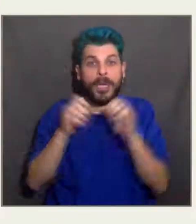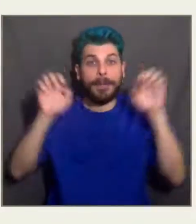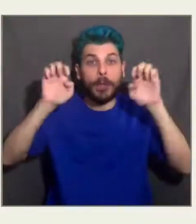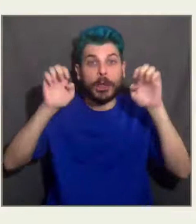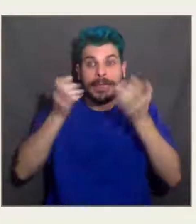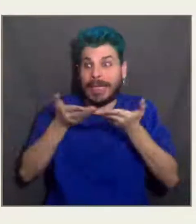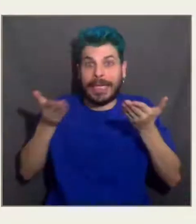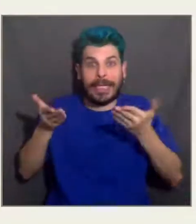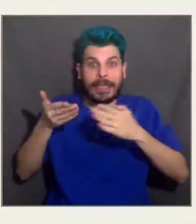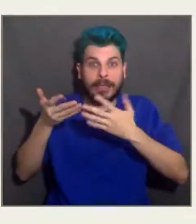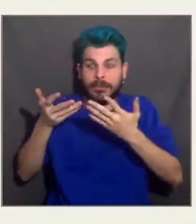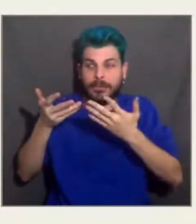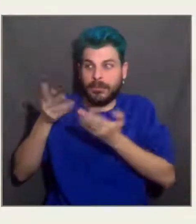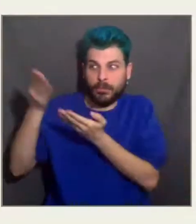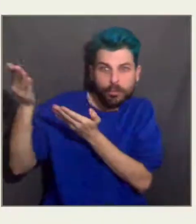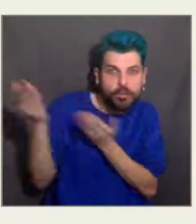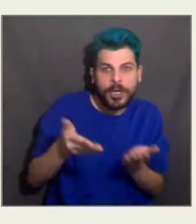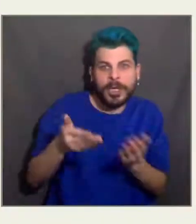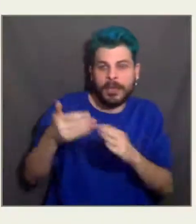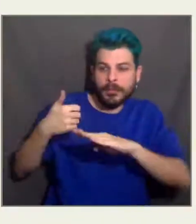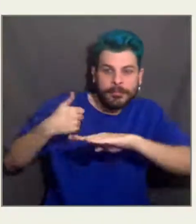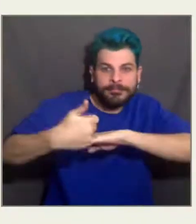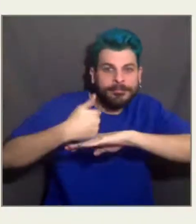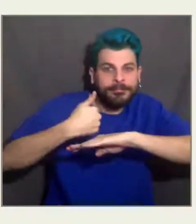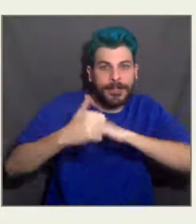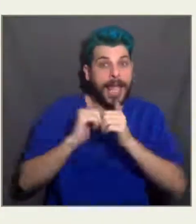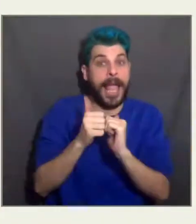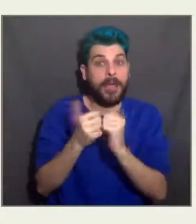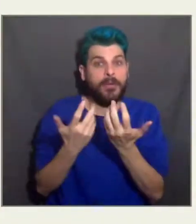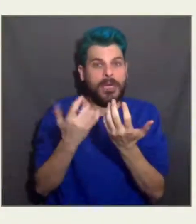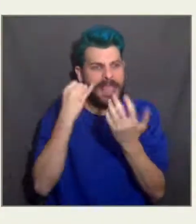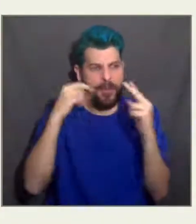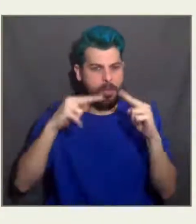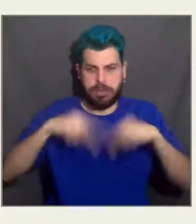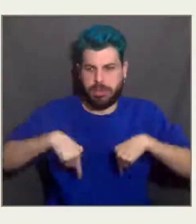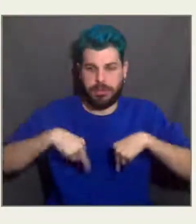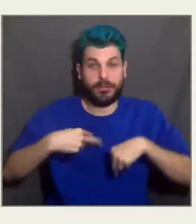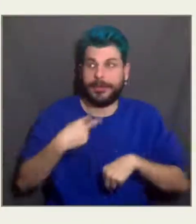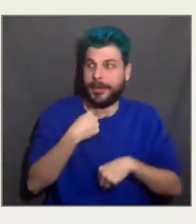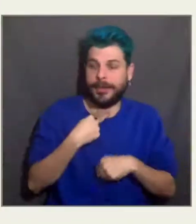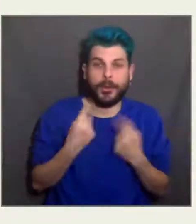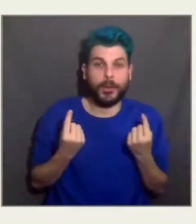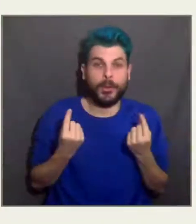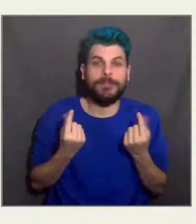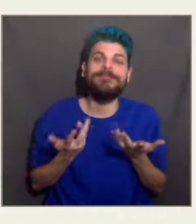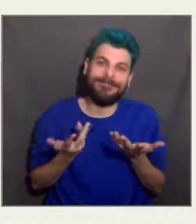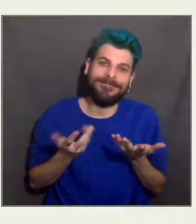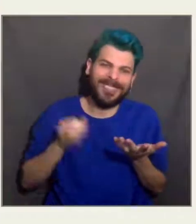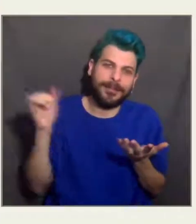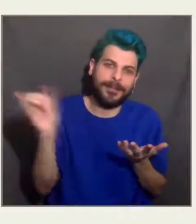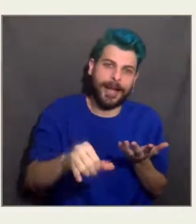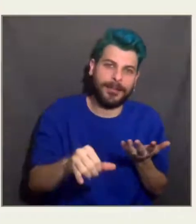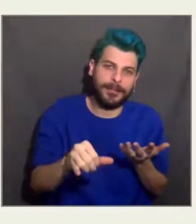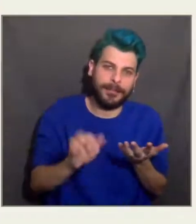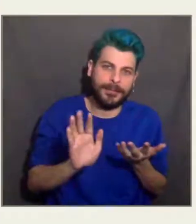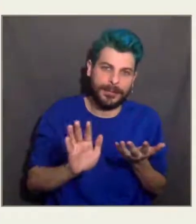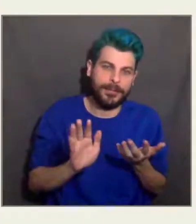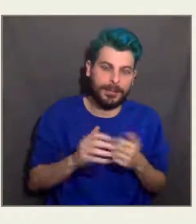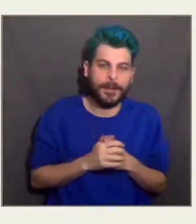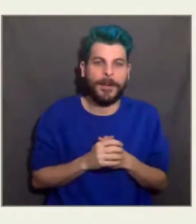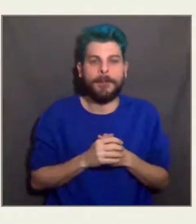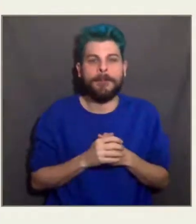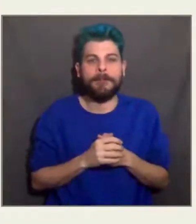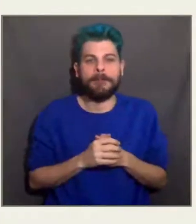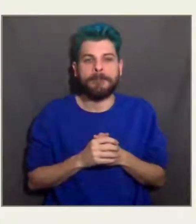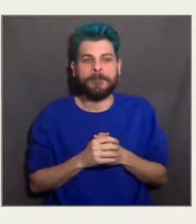that connection to where the goods and services are, right? Otherwise, we're cut off. So that's one of transportation, obviously,